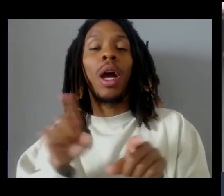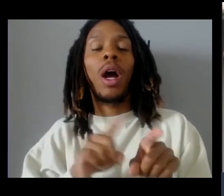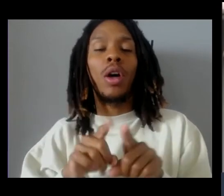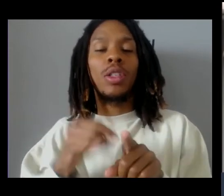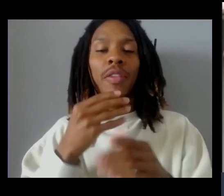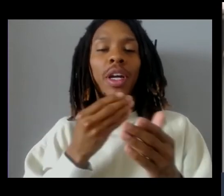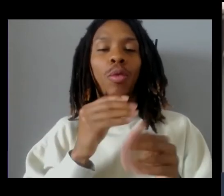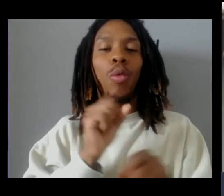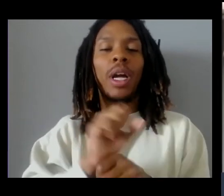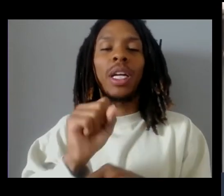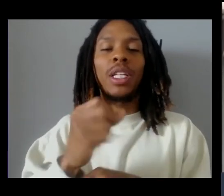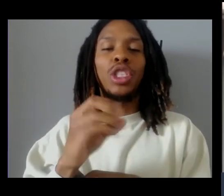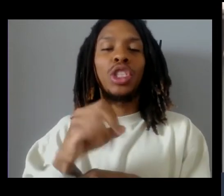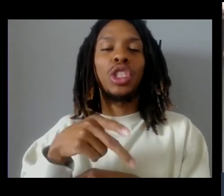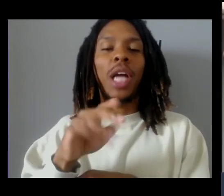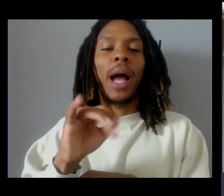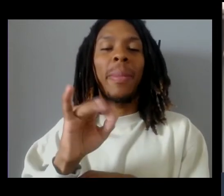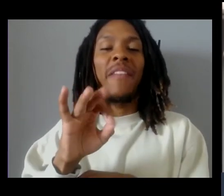you are